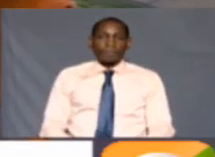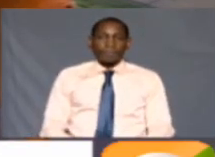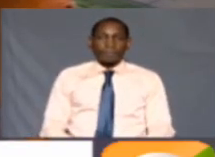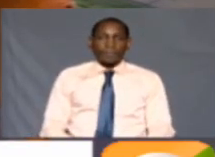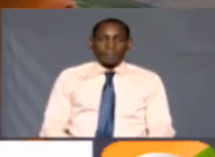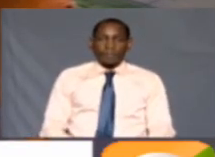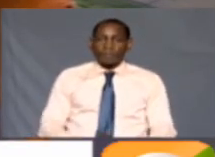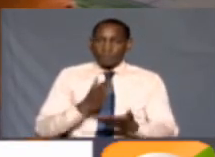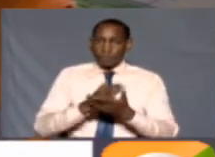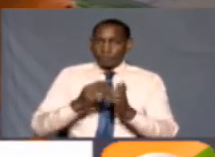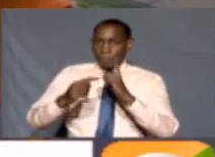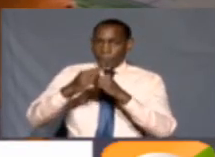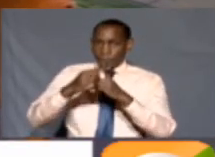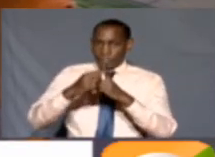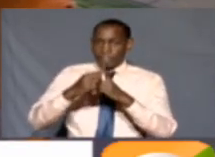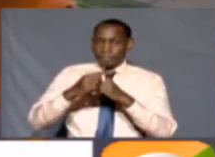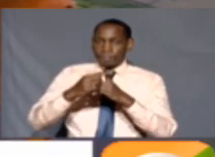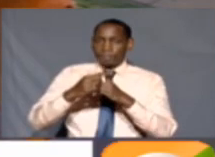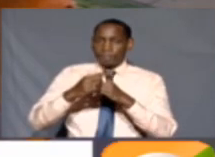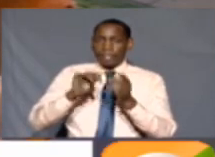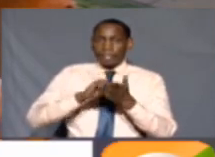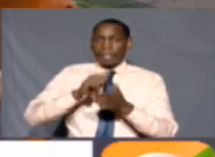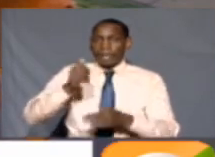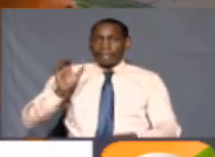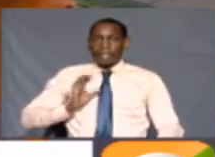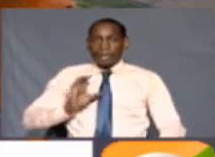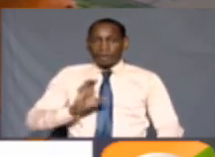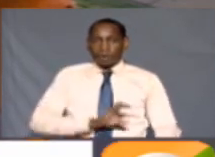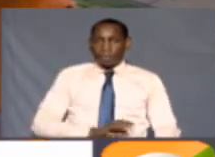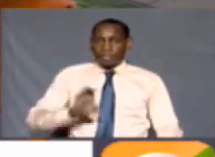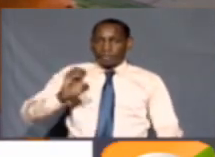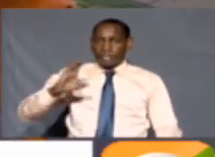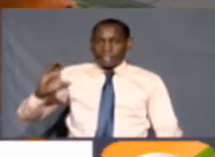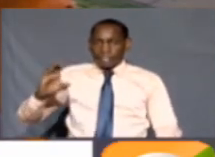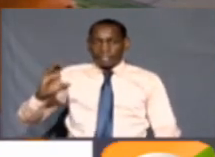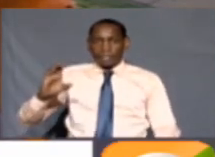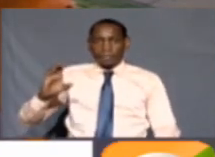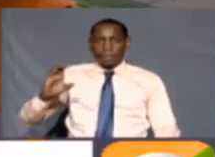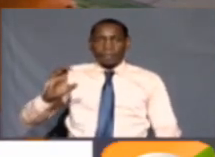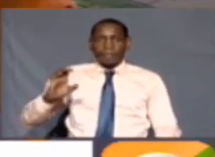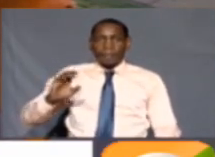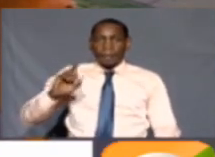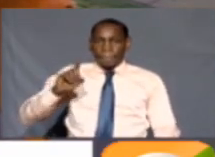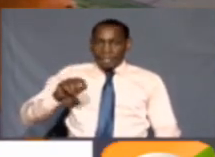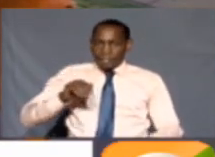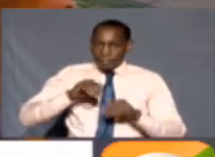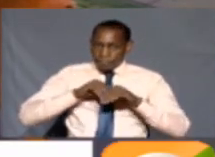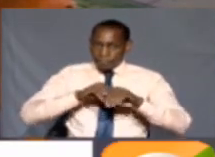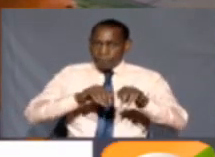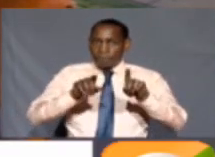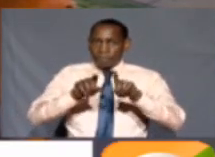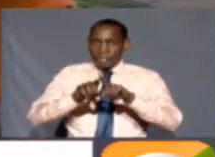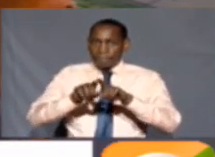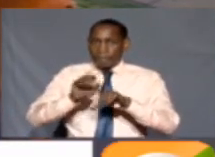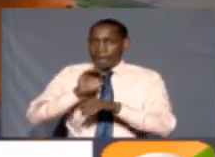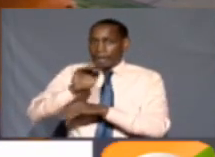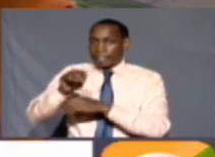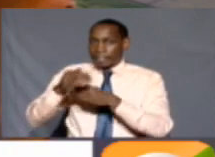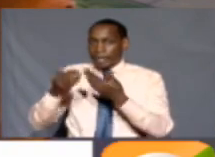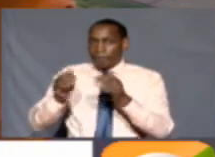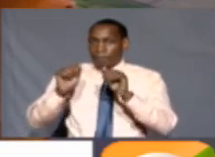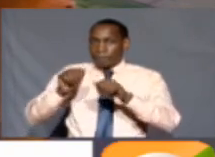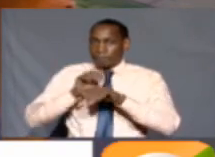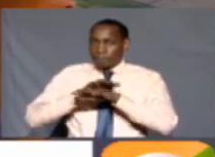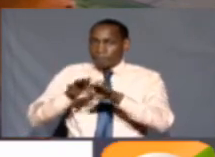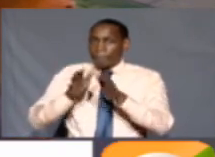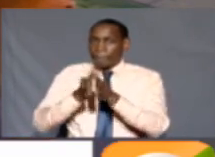this is a positive input that other commissions, ESCC here, other constitutional commissions should take cue. Okay. And ask themselves, how do they reach to